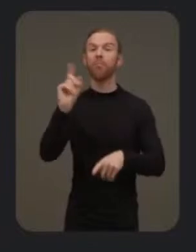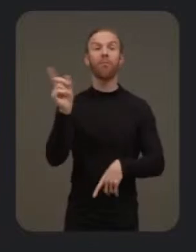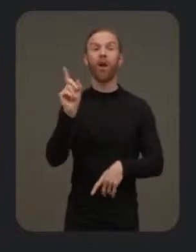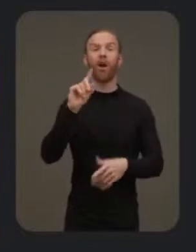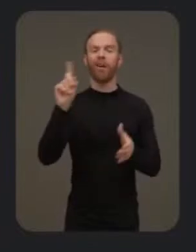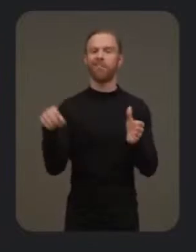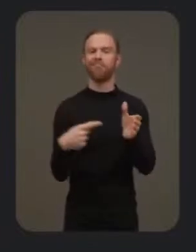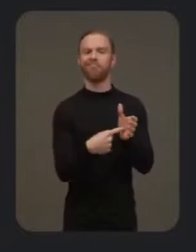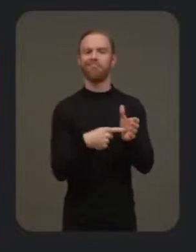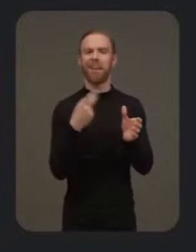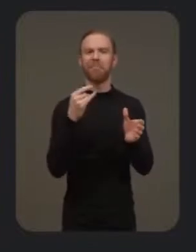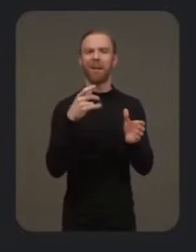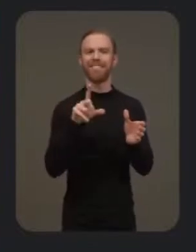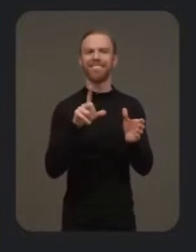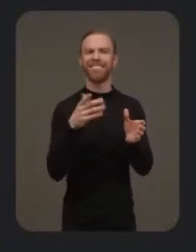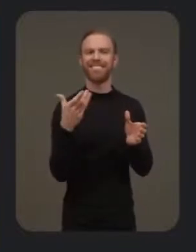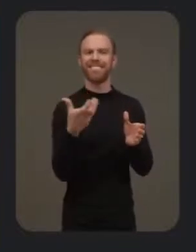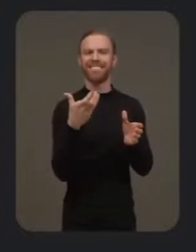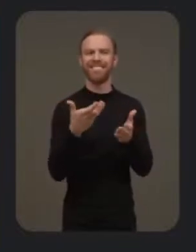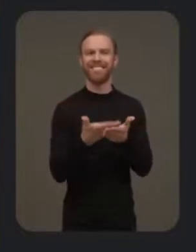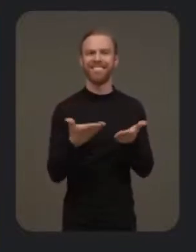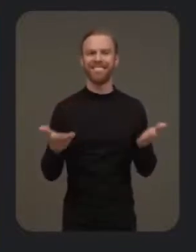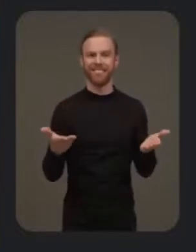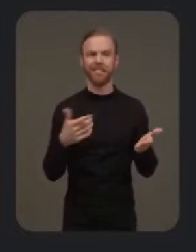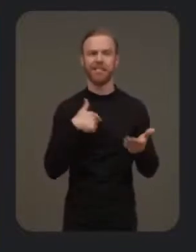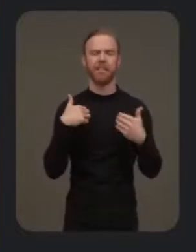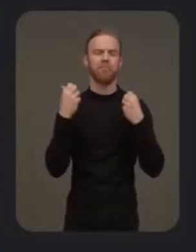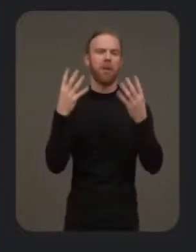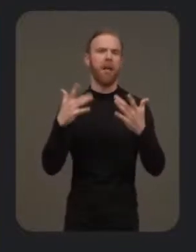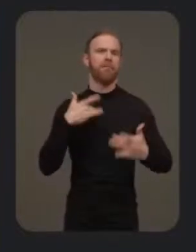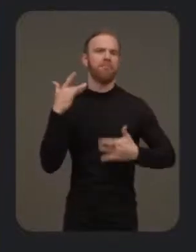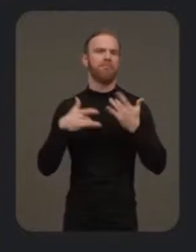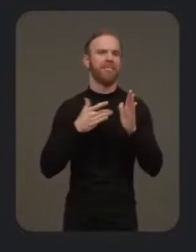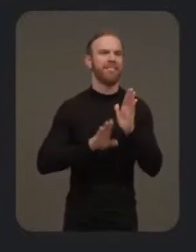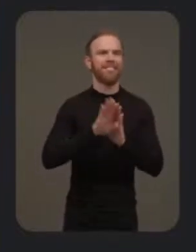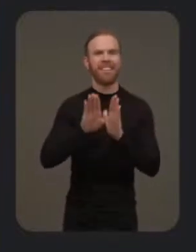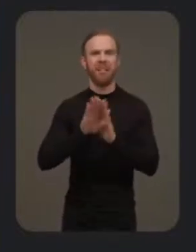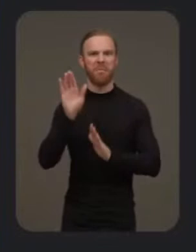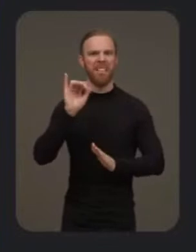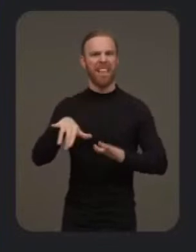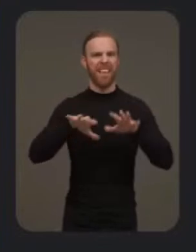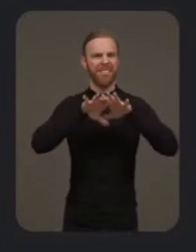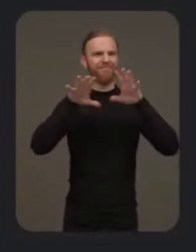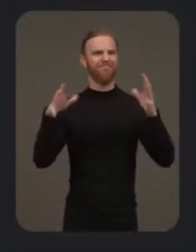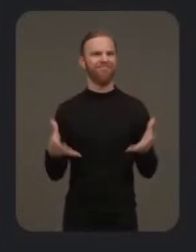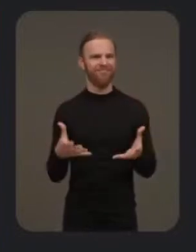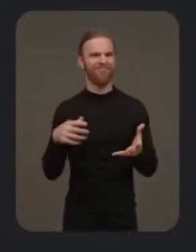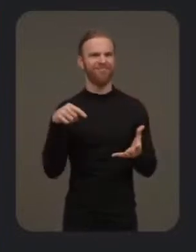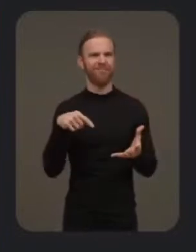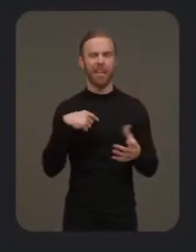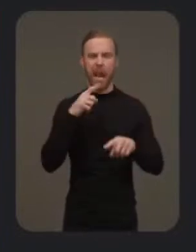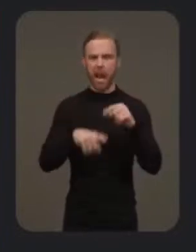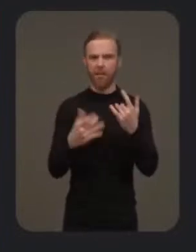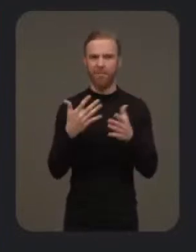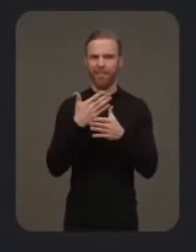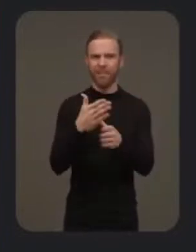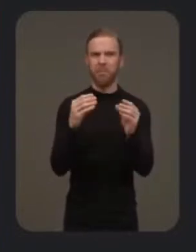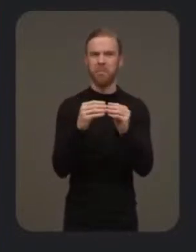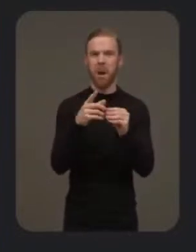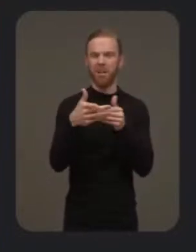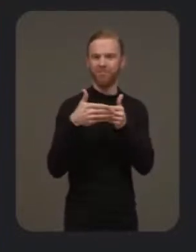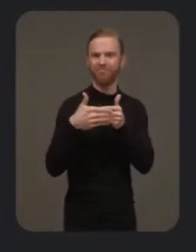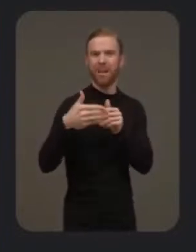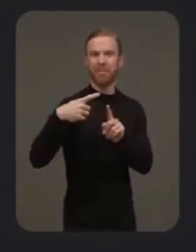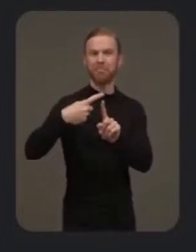Pixel device. We have so many more exciting developments in the space, and we can't wait to show you more in the